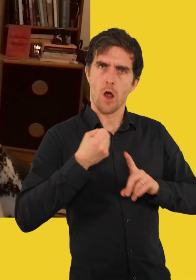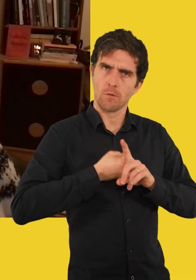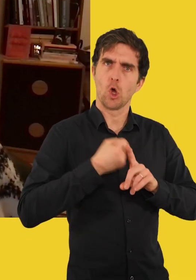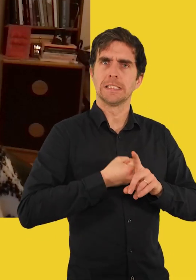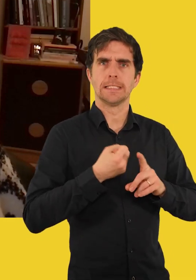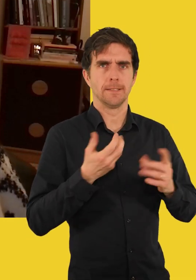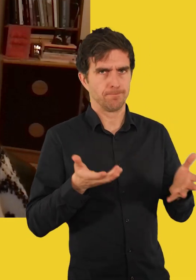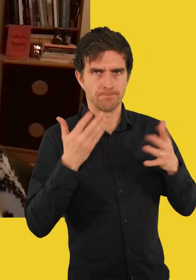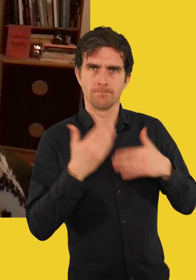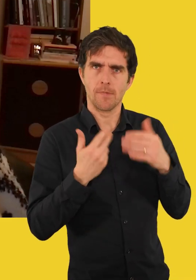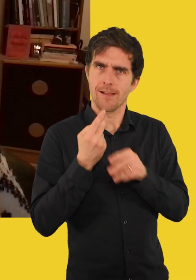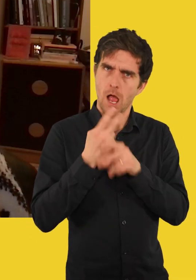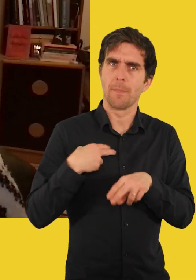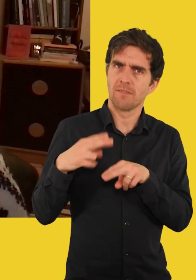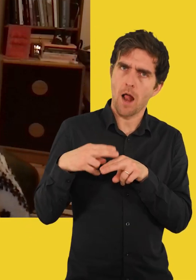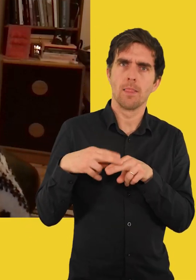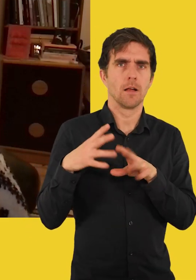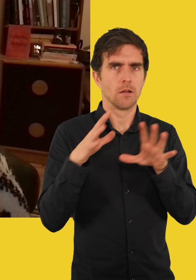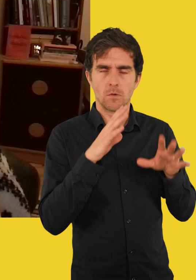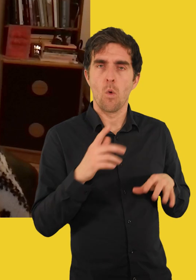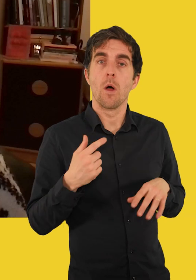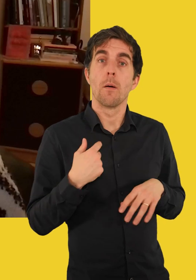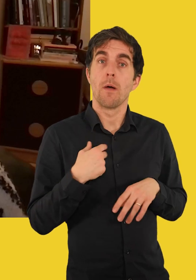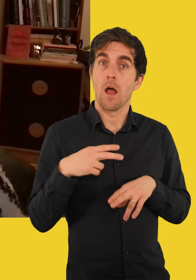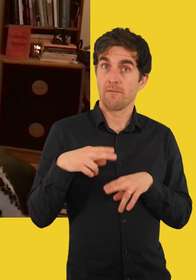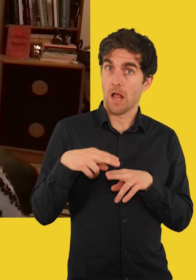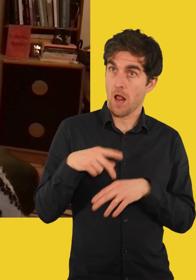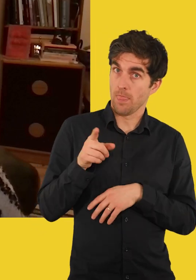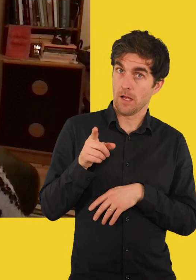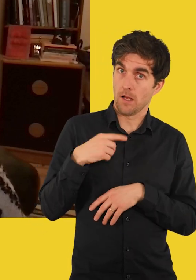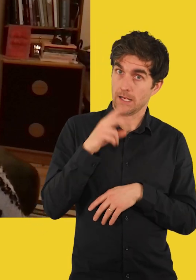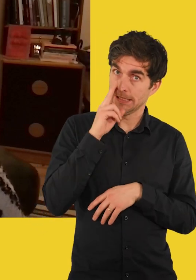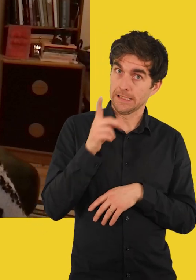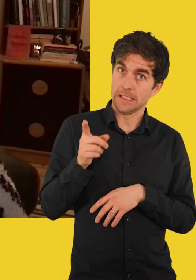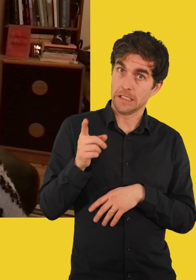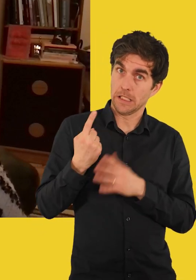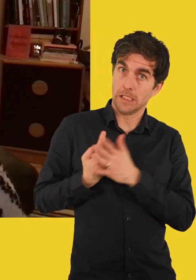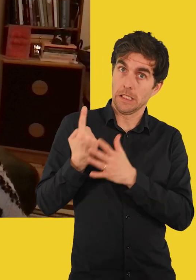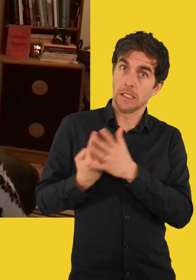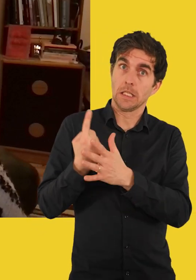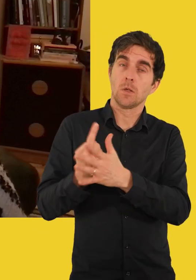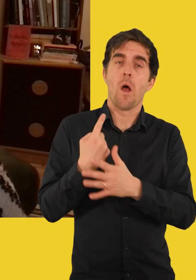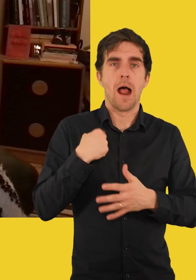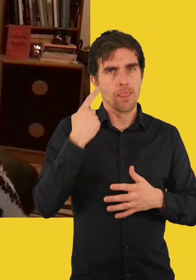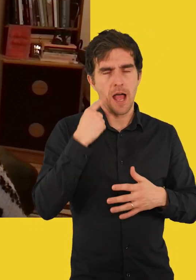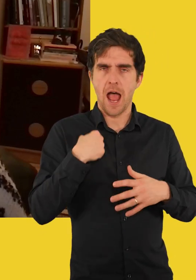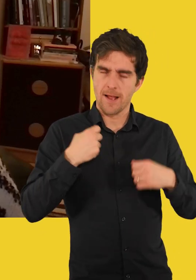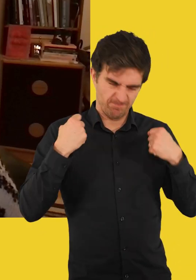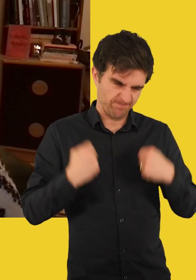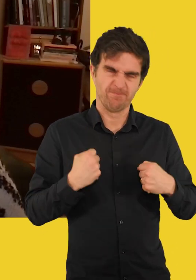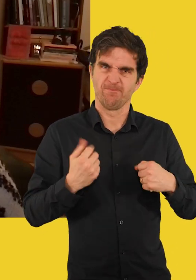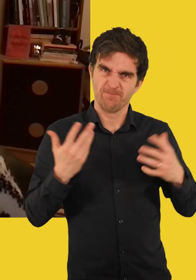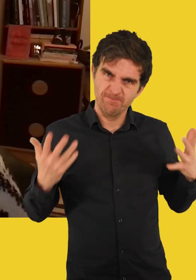how I needed to advocate and care for myself as well, because of what my dad was experiencing. So